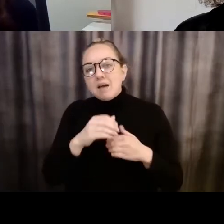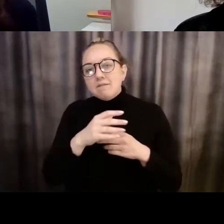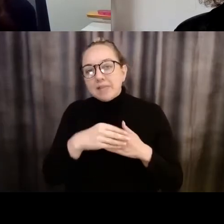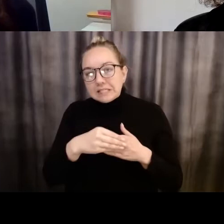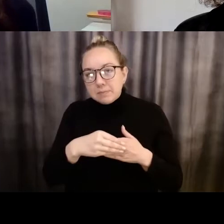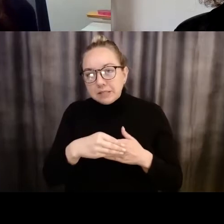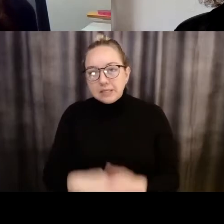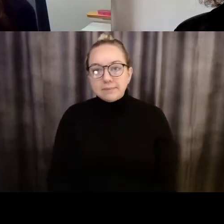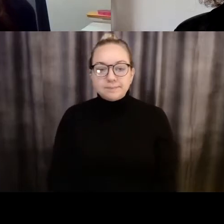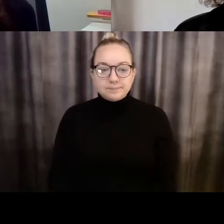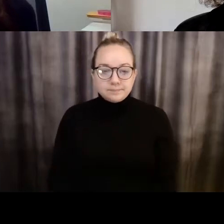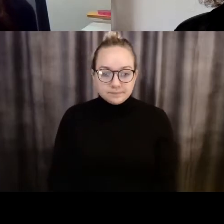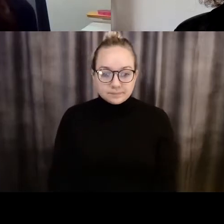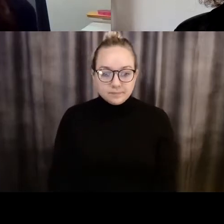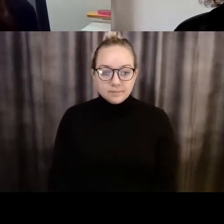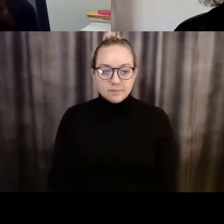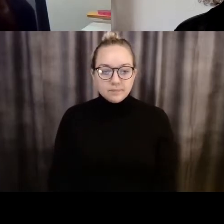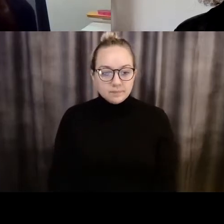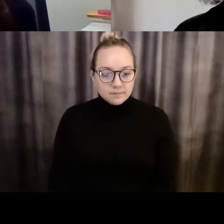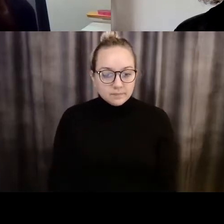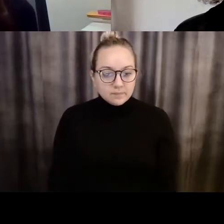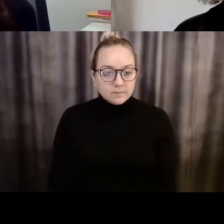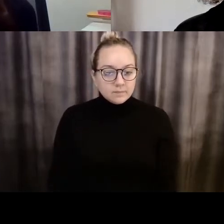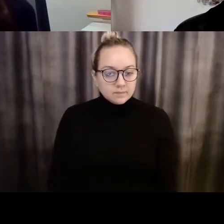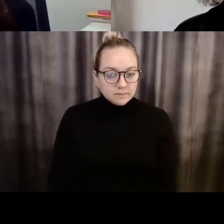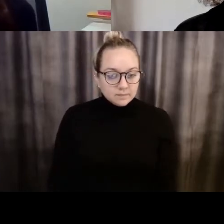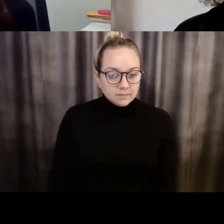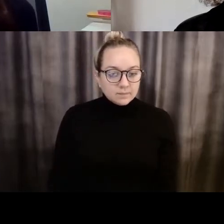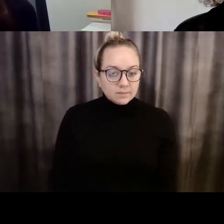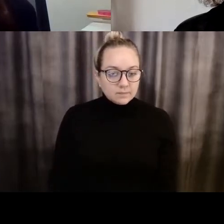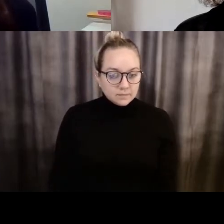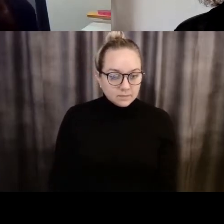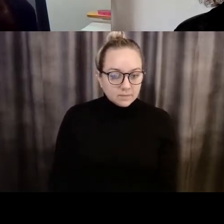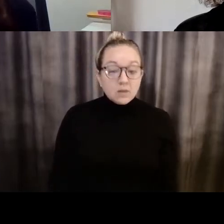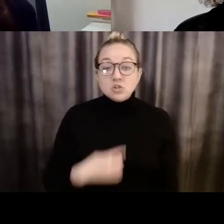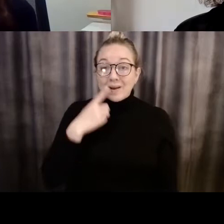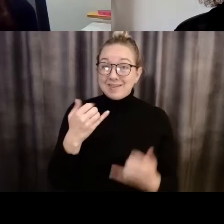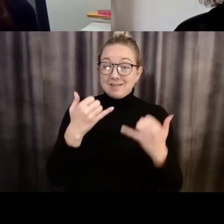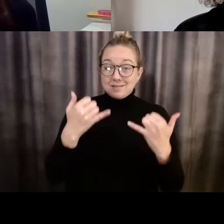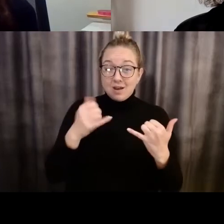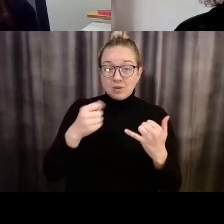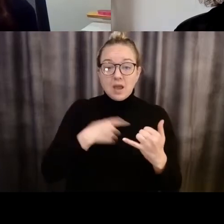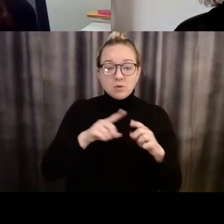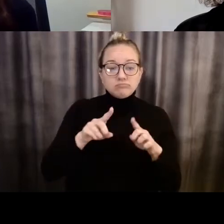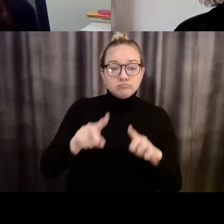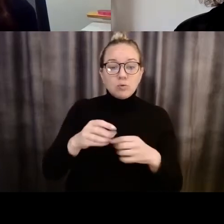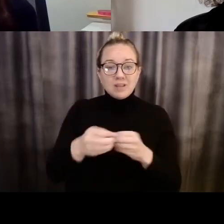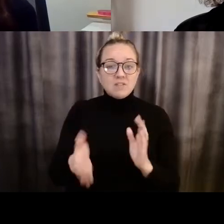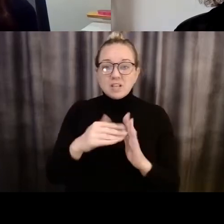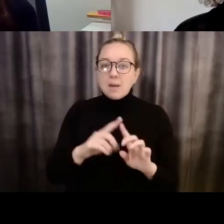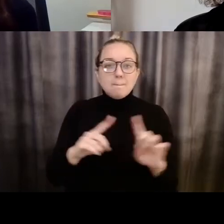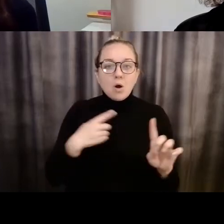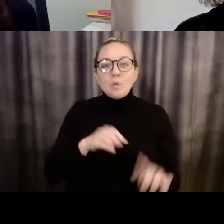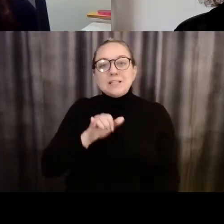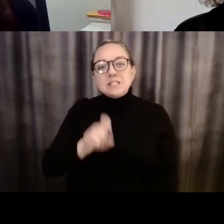as people choose to go back to the office is that flexibility should not go away, right? I mean, if you're in a leadership position, encourage